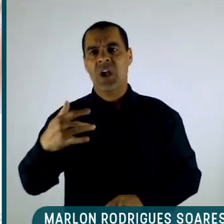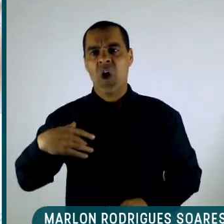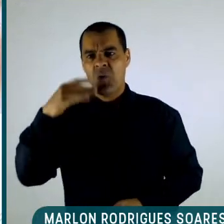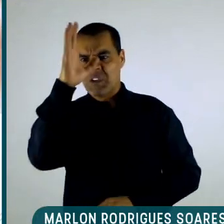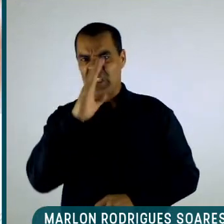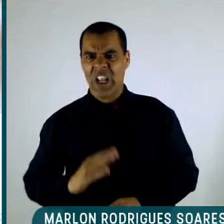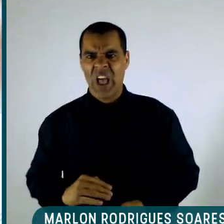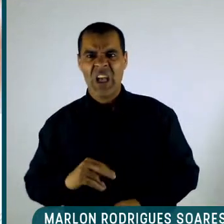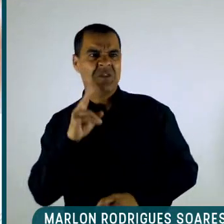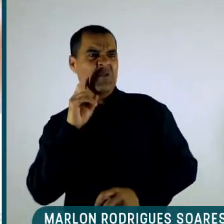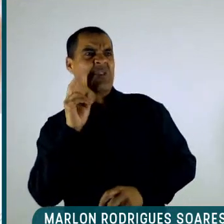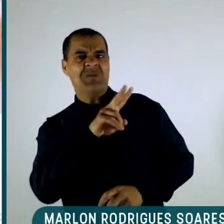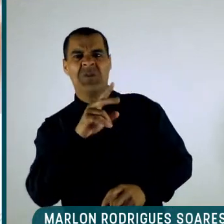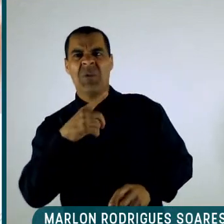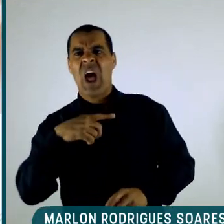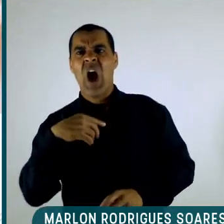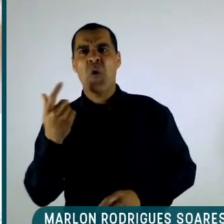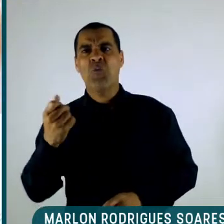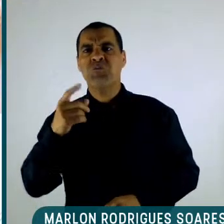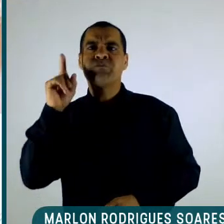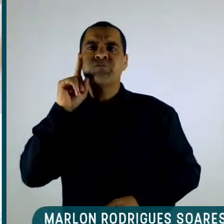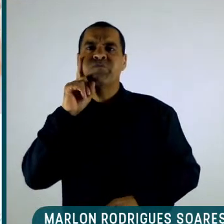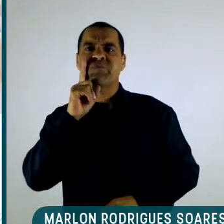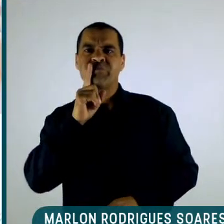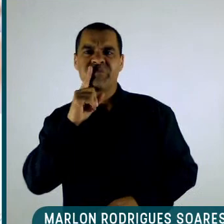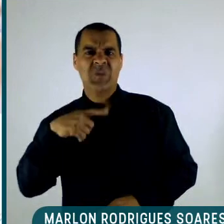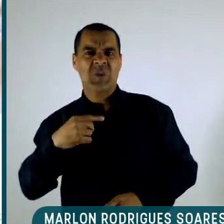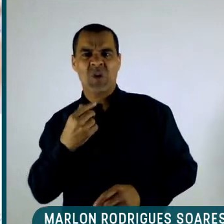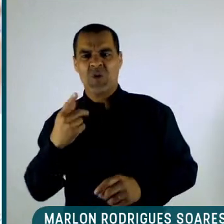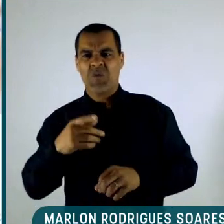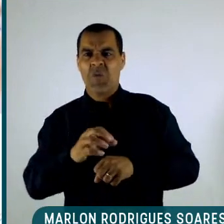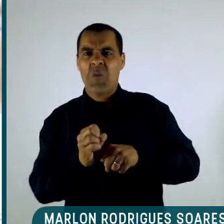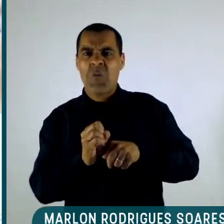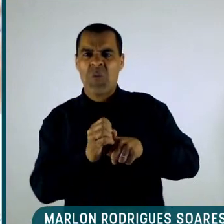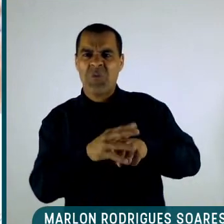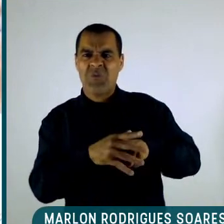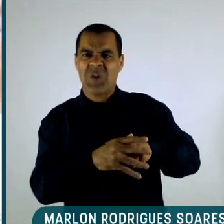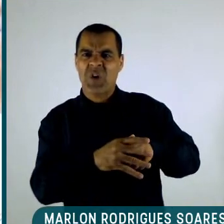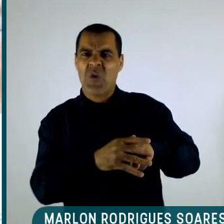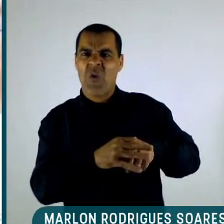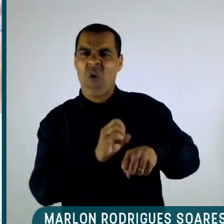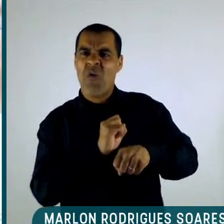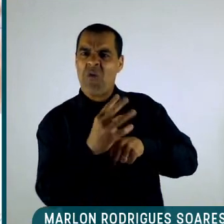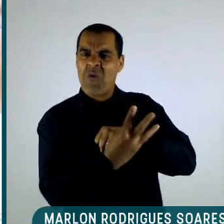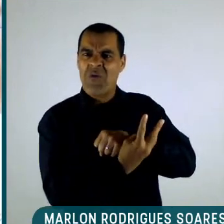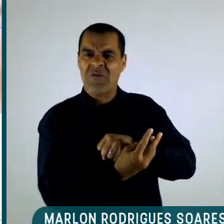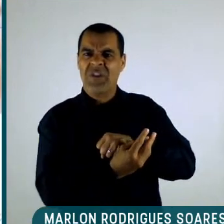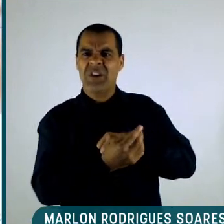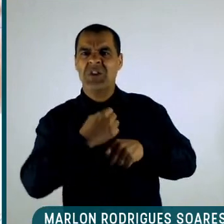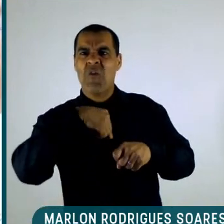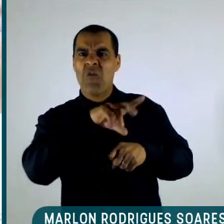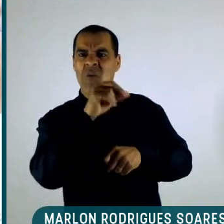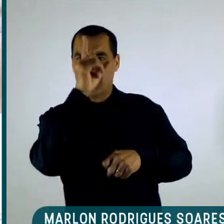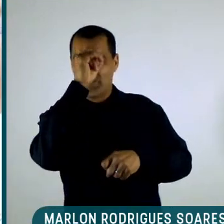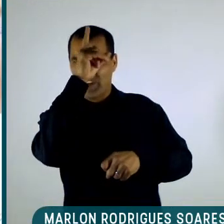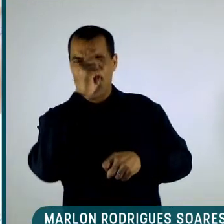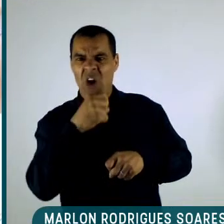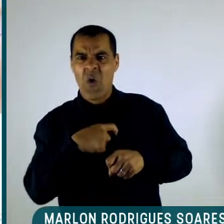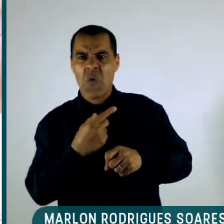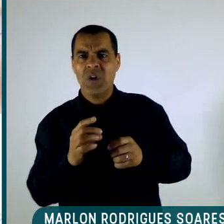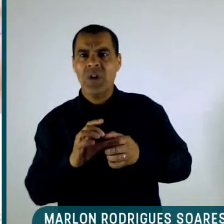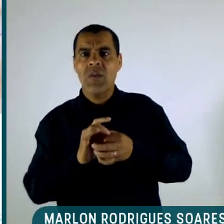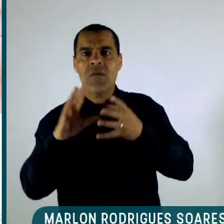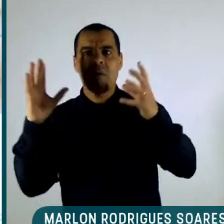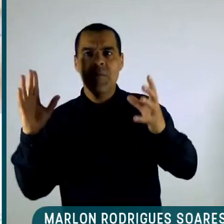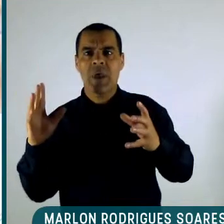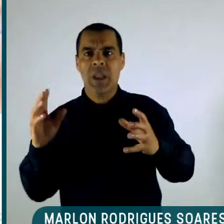have the same type of system. I read on the New York Times that this American citizen,